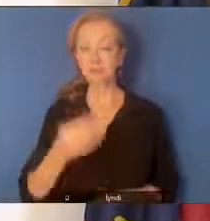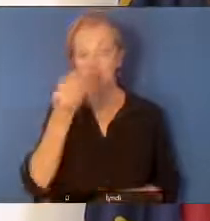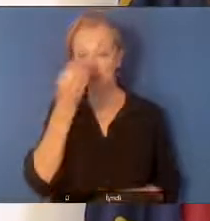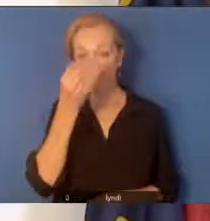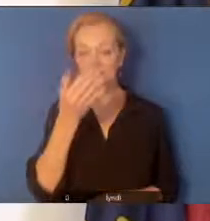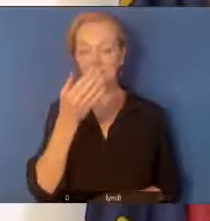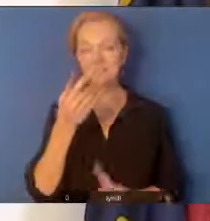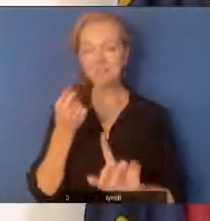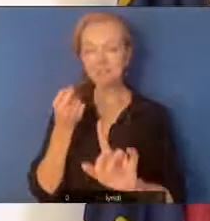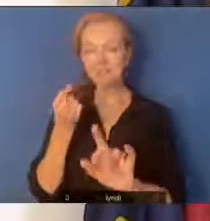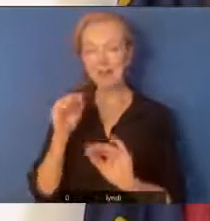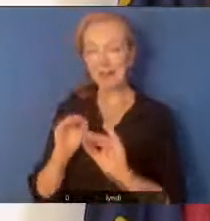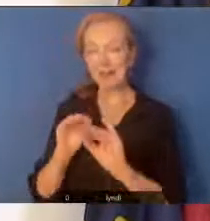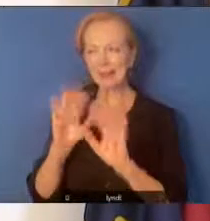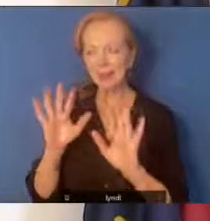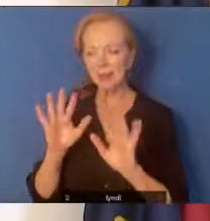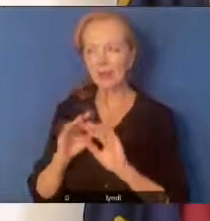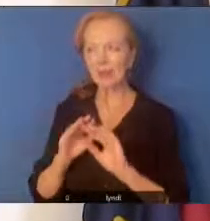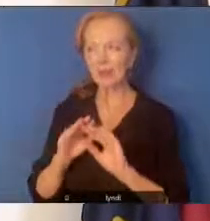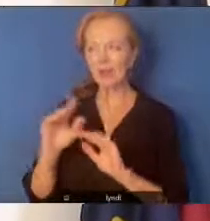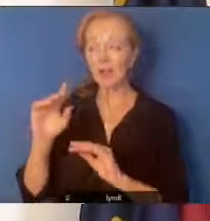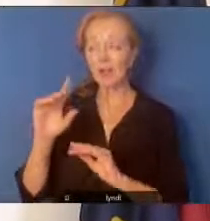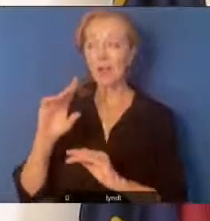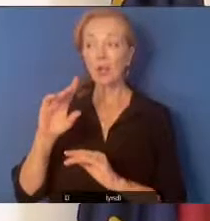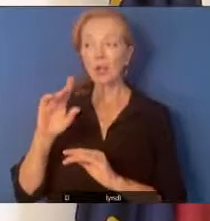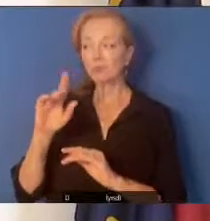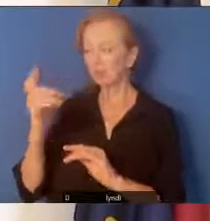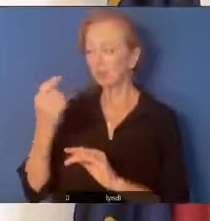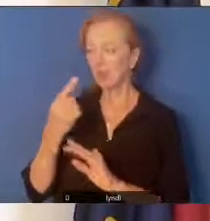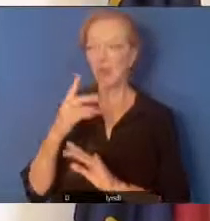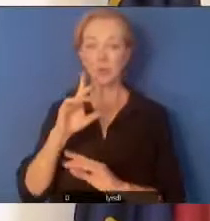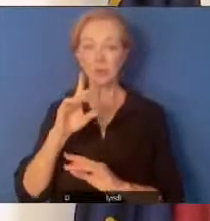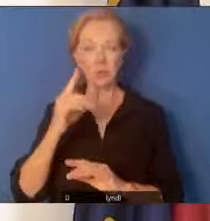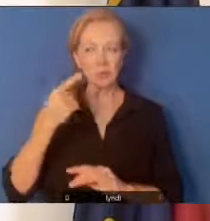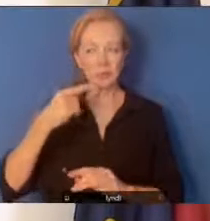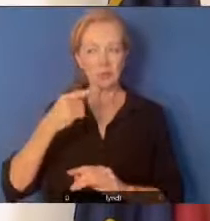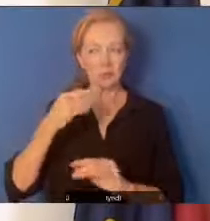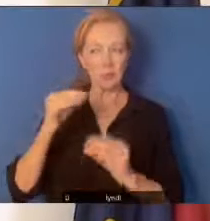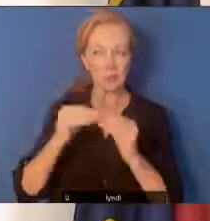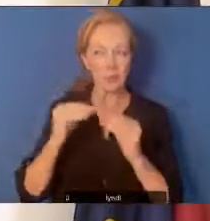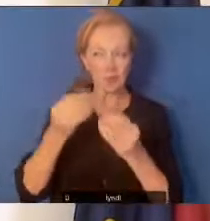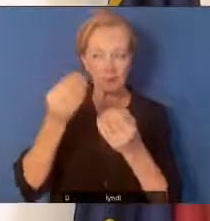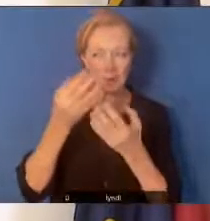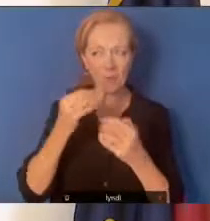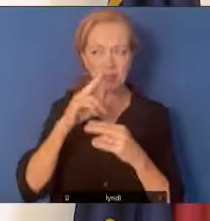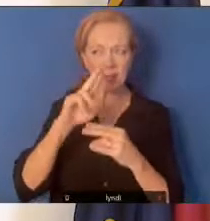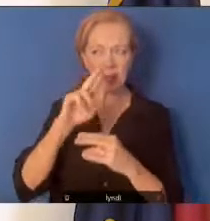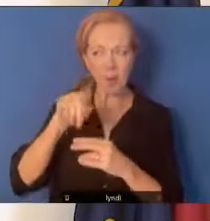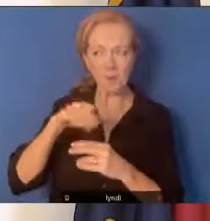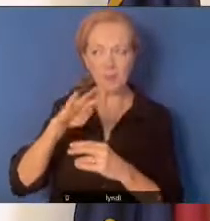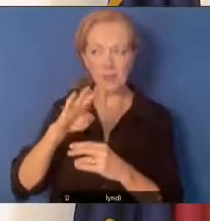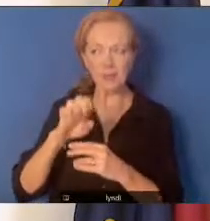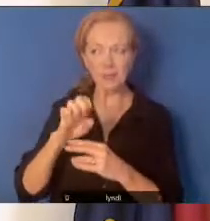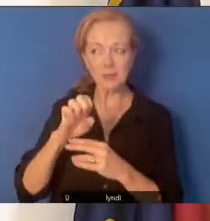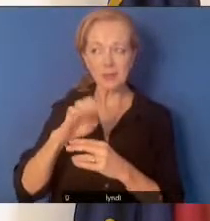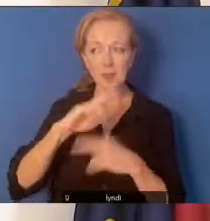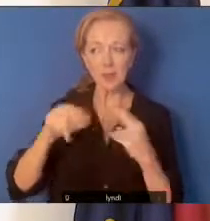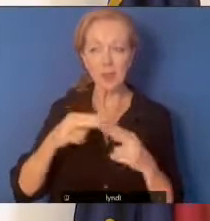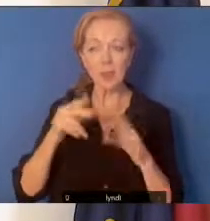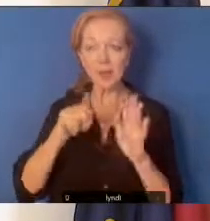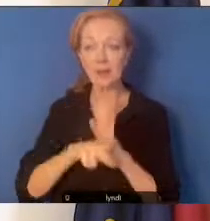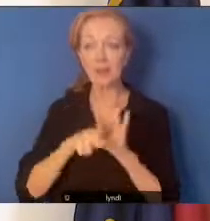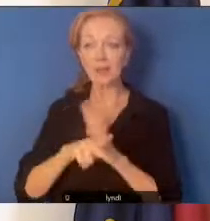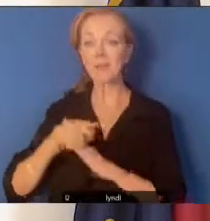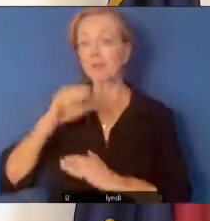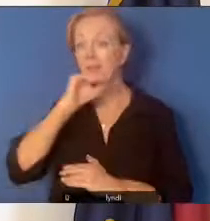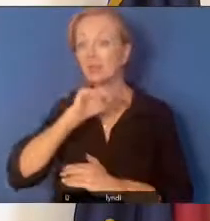question was, do we have any updates regarding the investigation of Asaya's murder? At this time, we